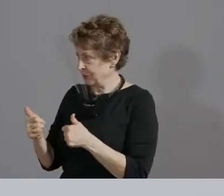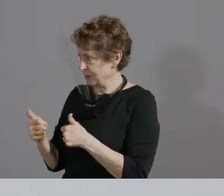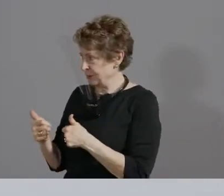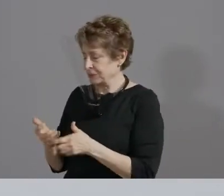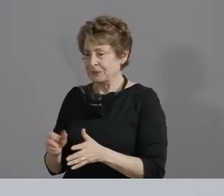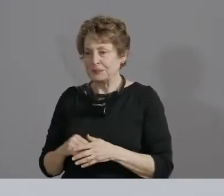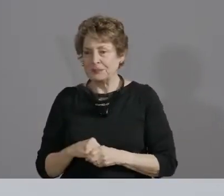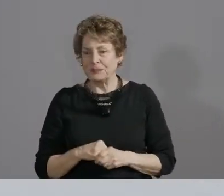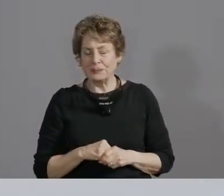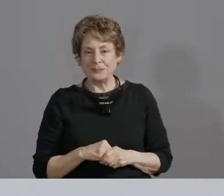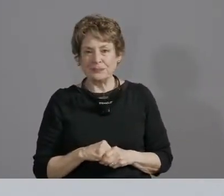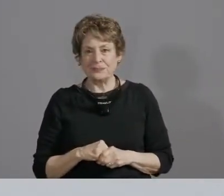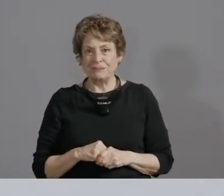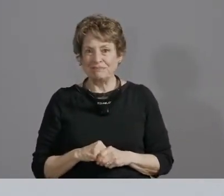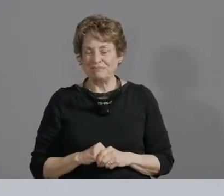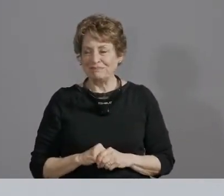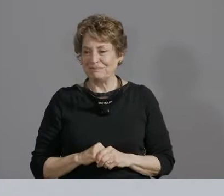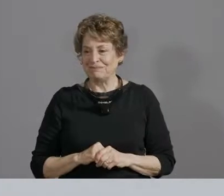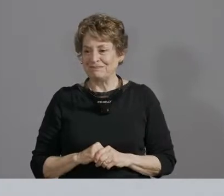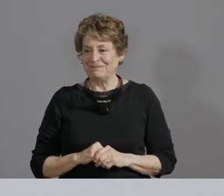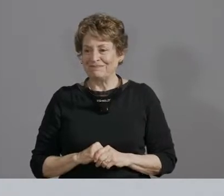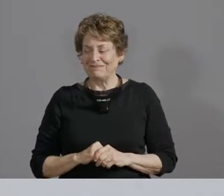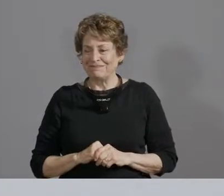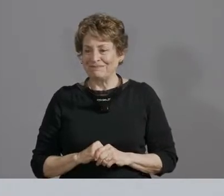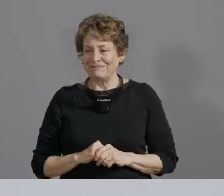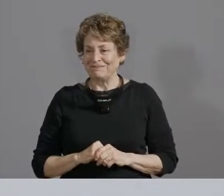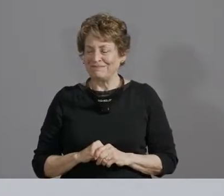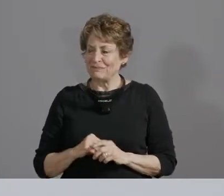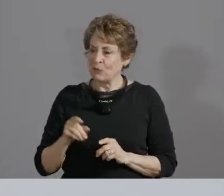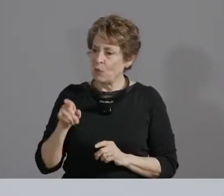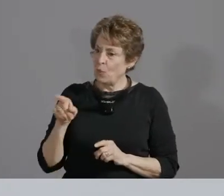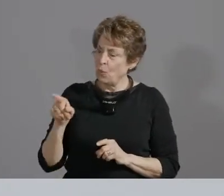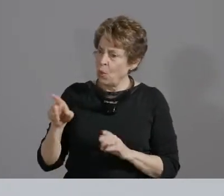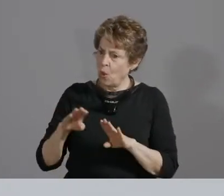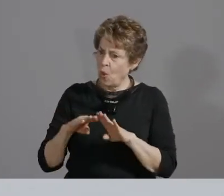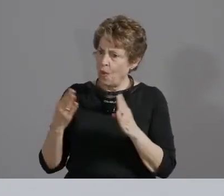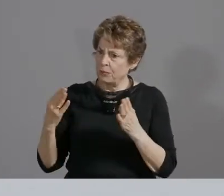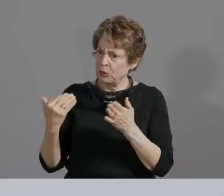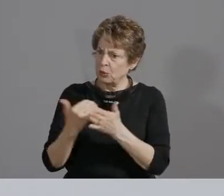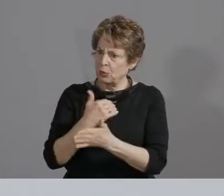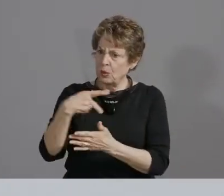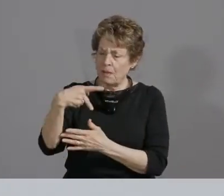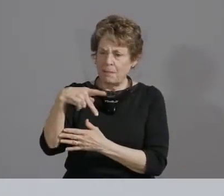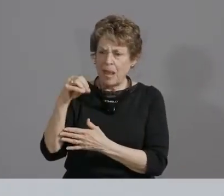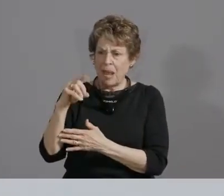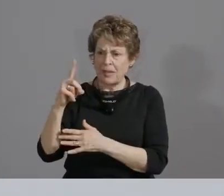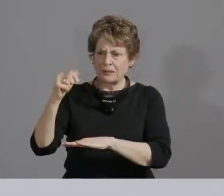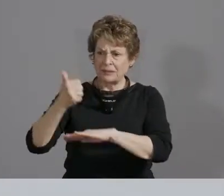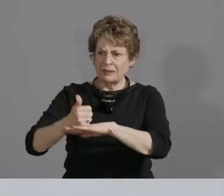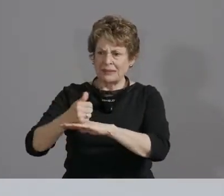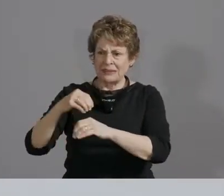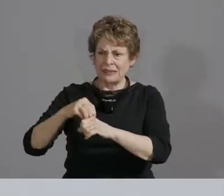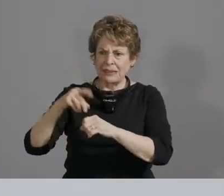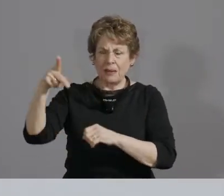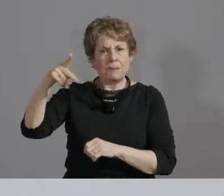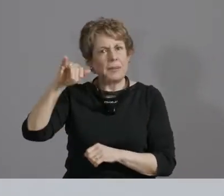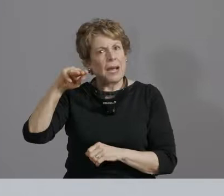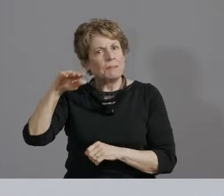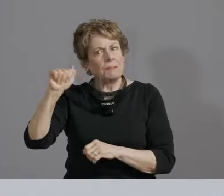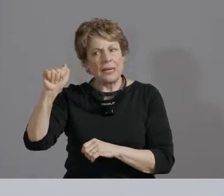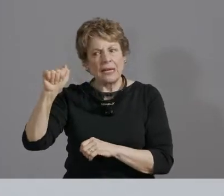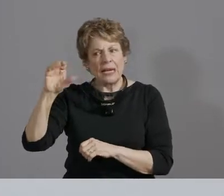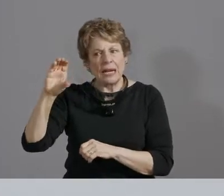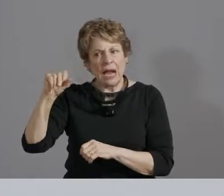Last two are fairly quick. You're opening up this new pod site in Pima with U of A. Is that going to